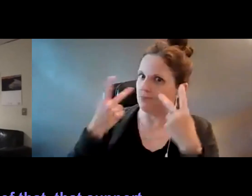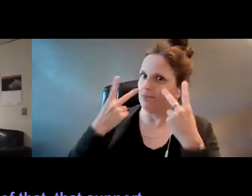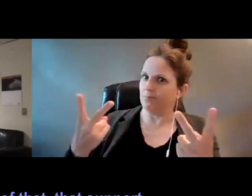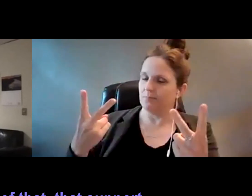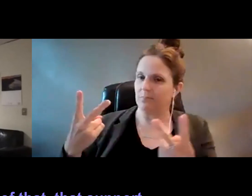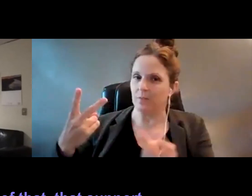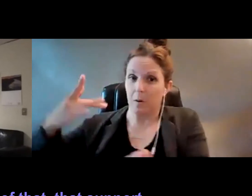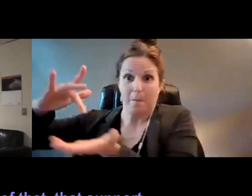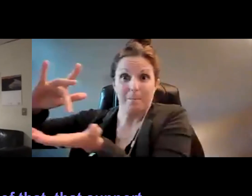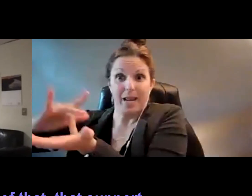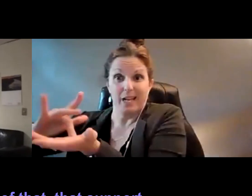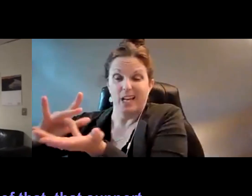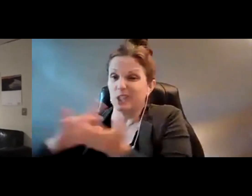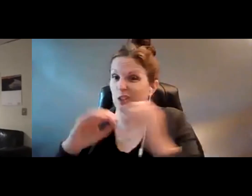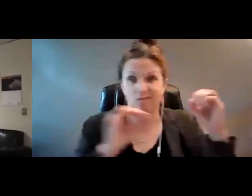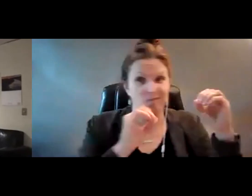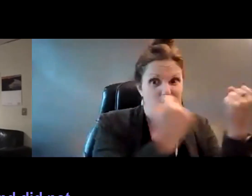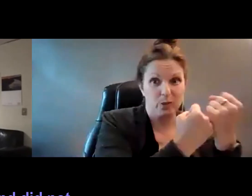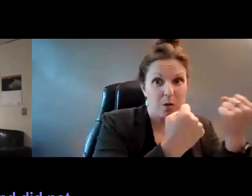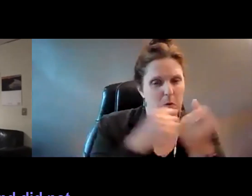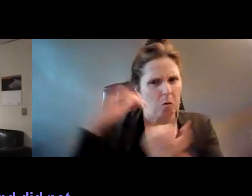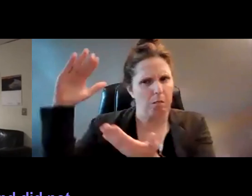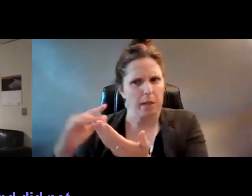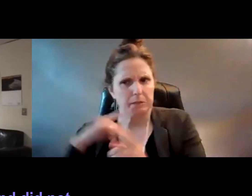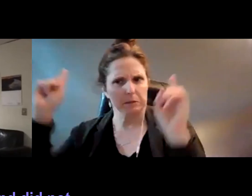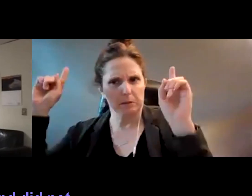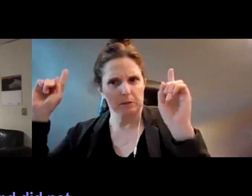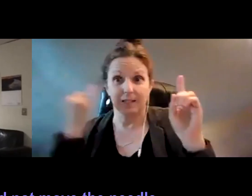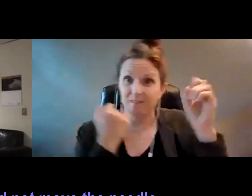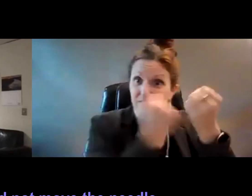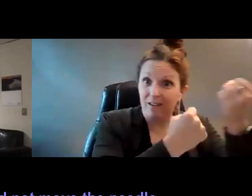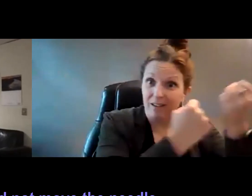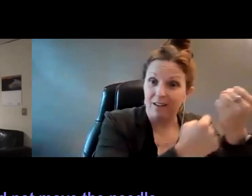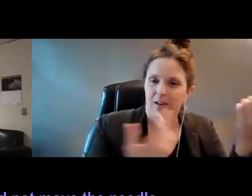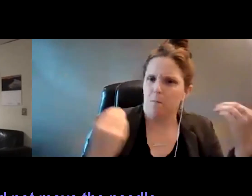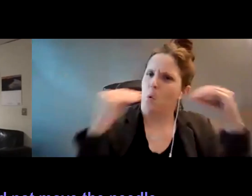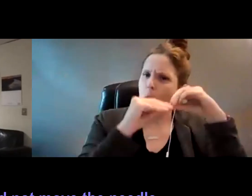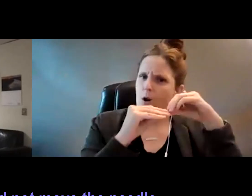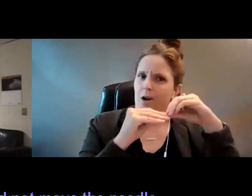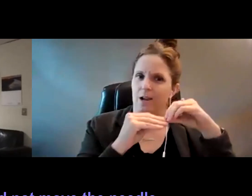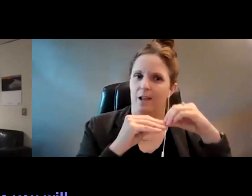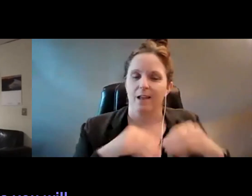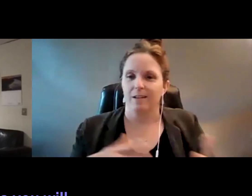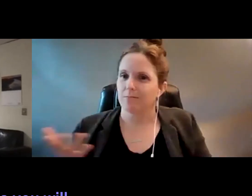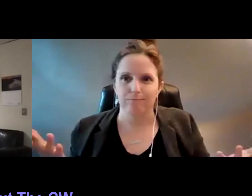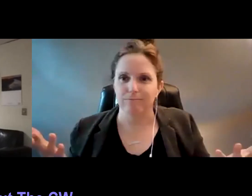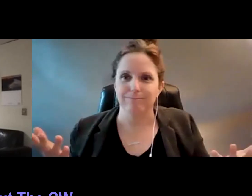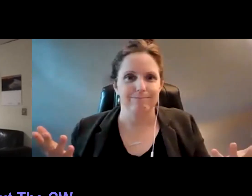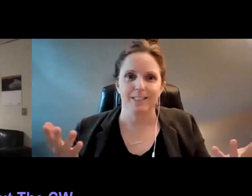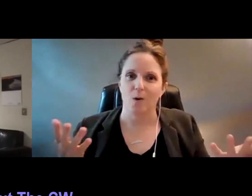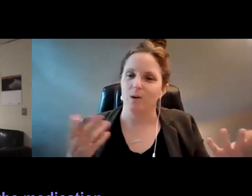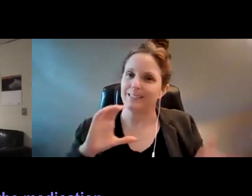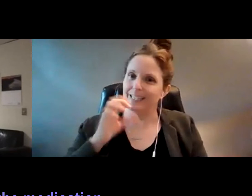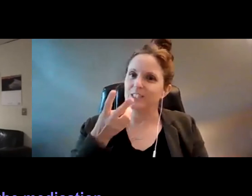seems to be the primary factor supporting change. That's right. And I think that's absolutely right, Margaret. That's